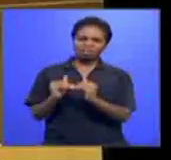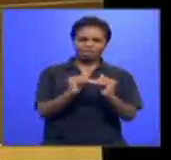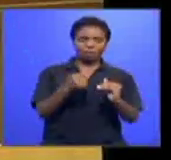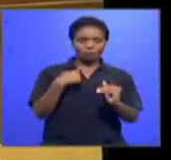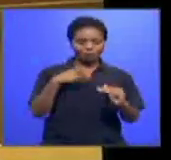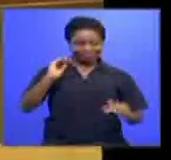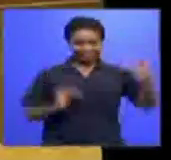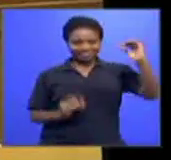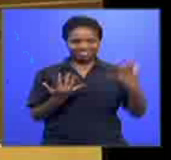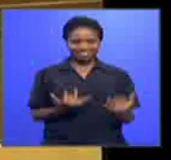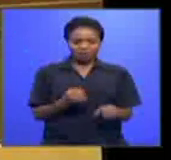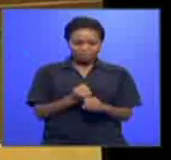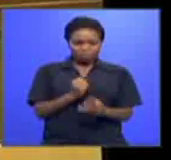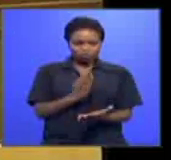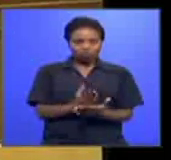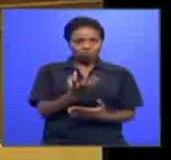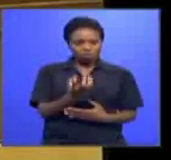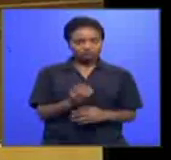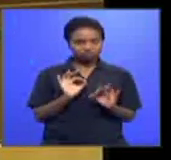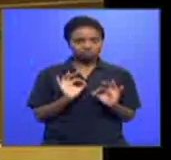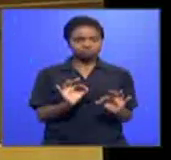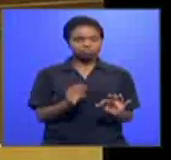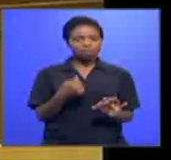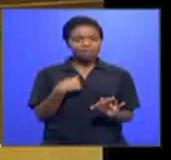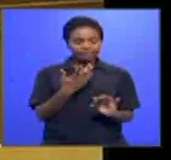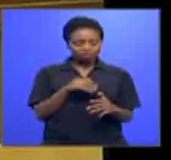Finance-Linked Individual Subsidy Program.